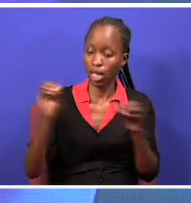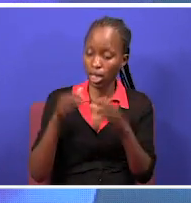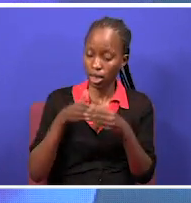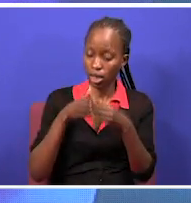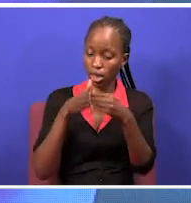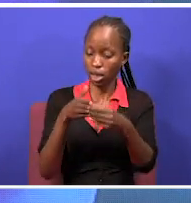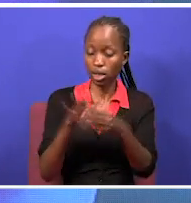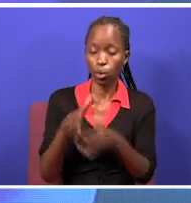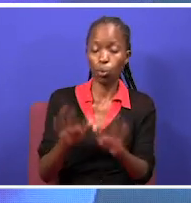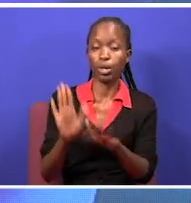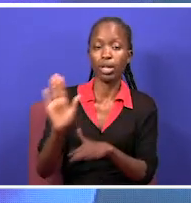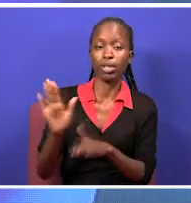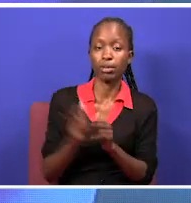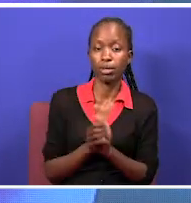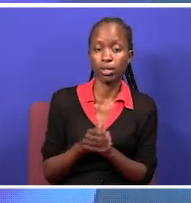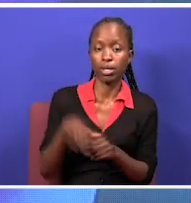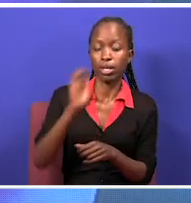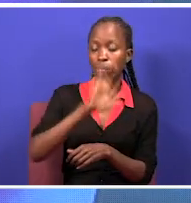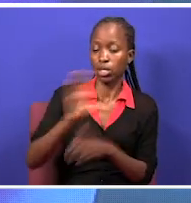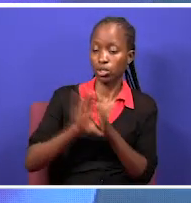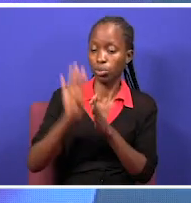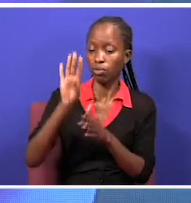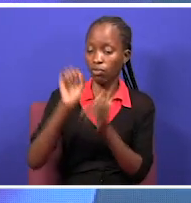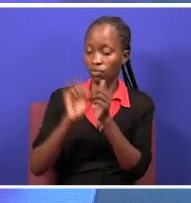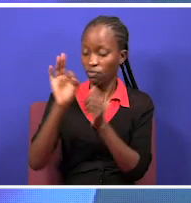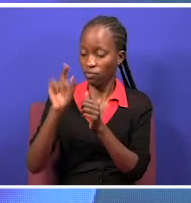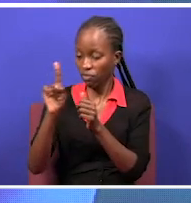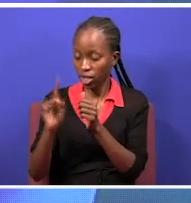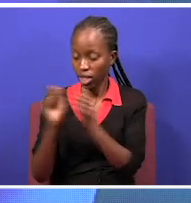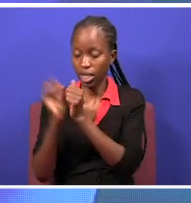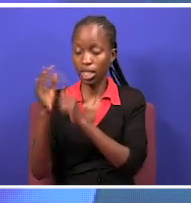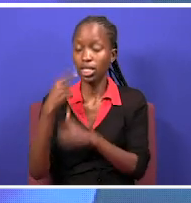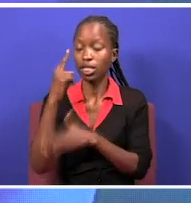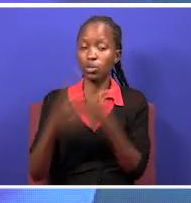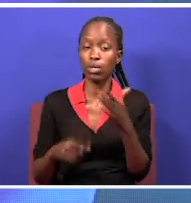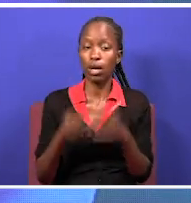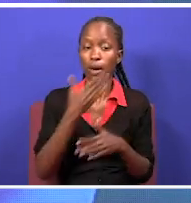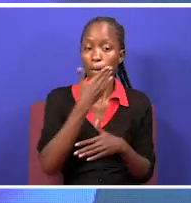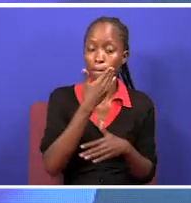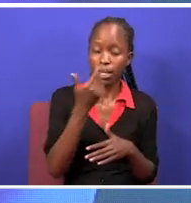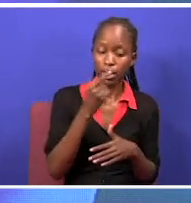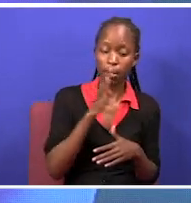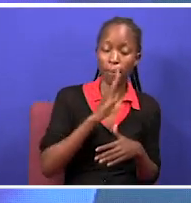path. Ecclesiastes 4:13 says, better to be poor